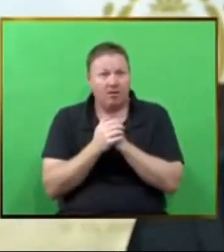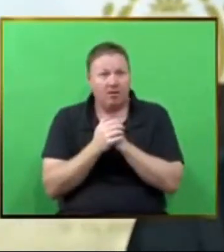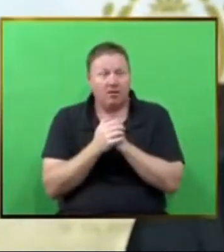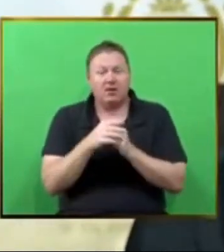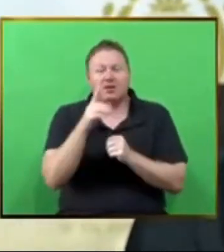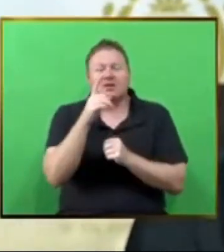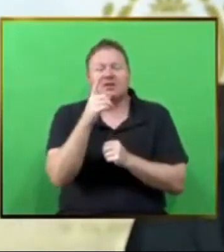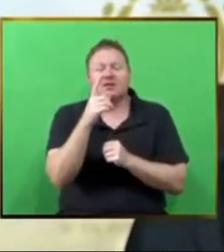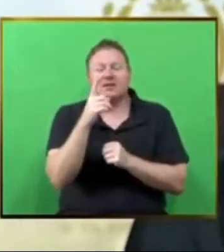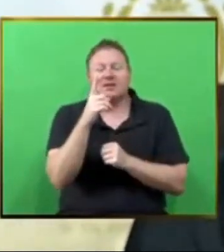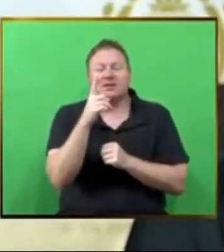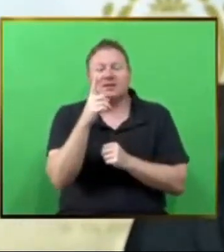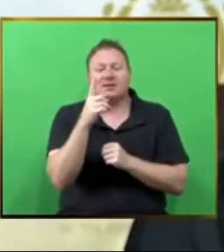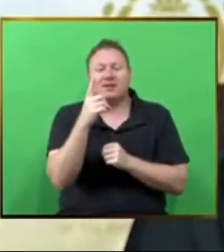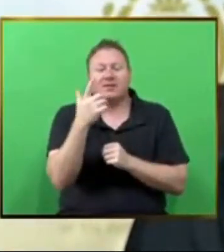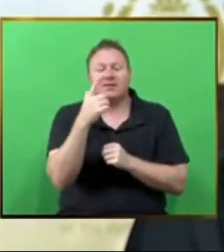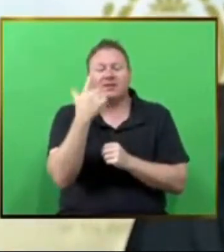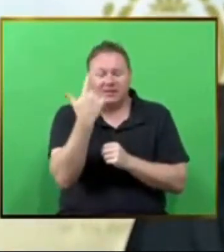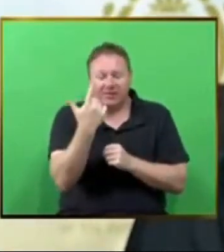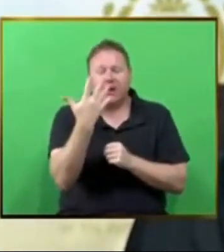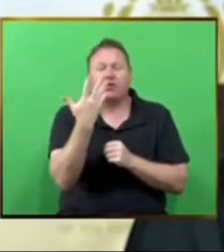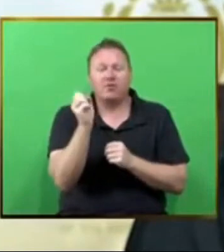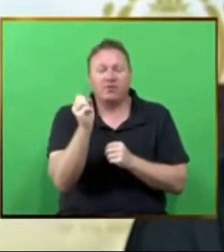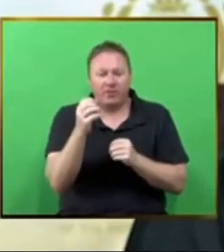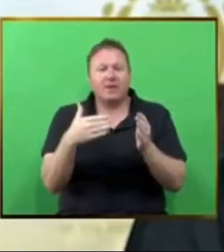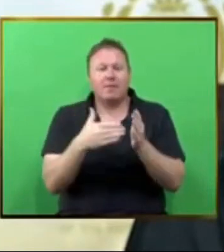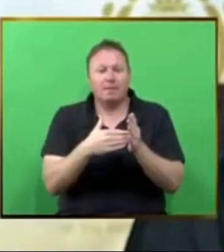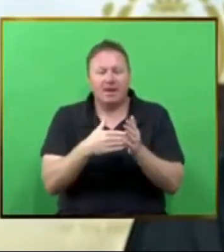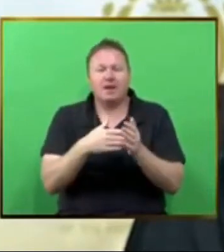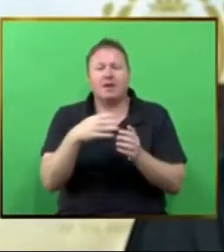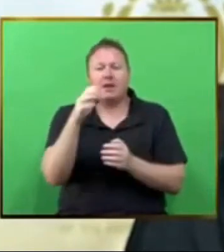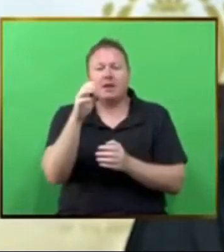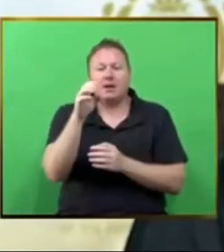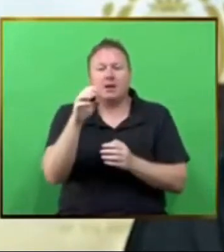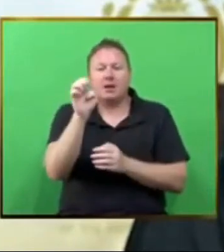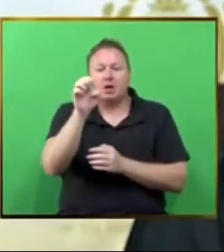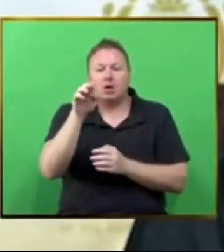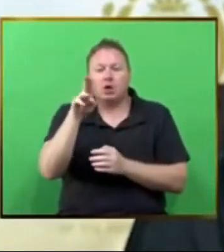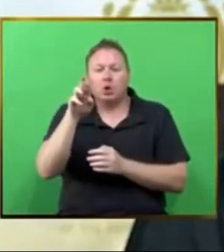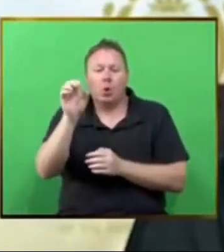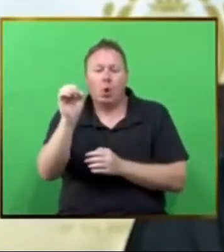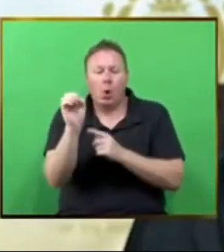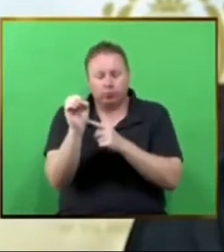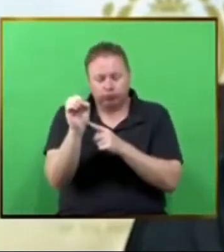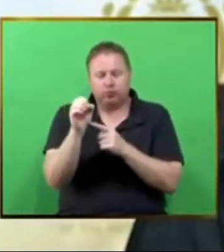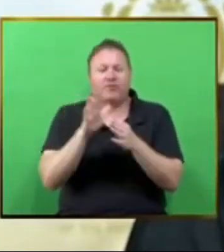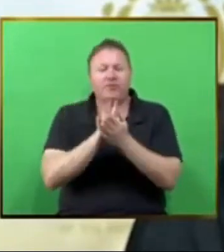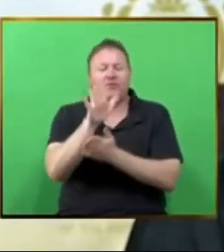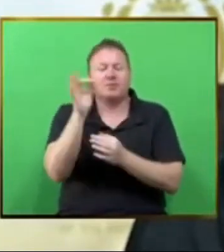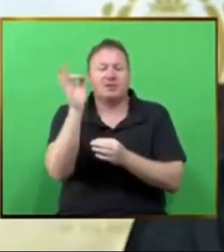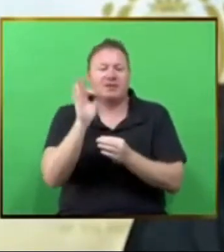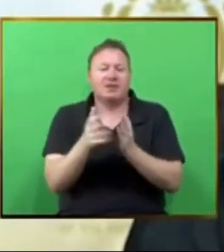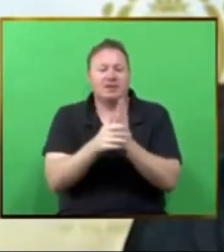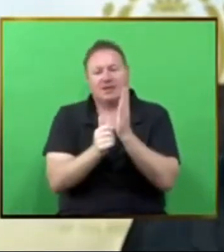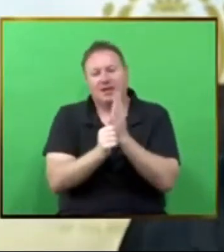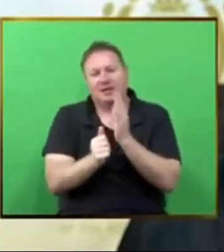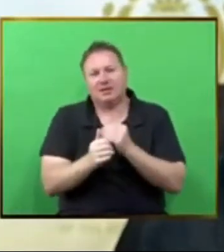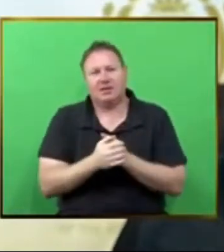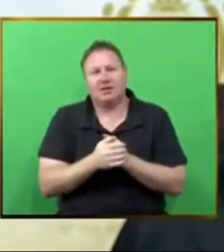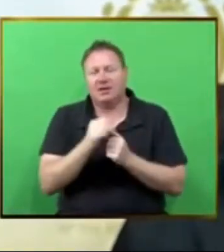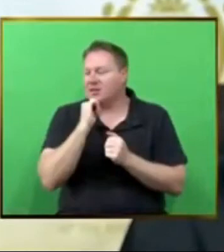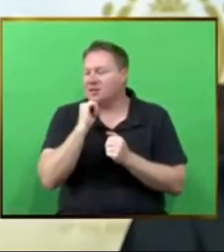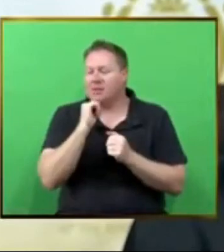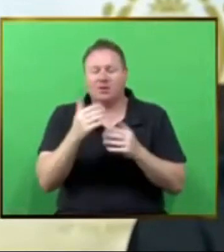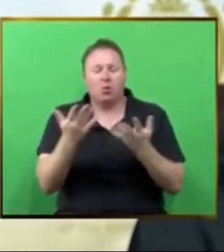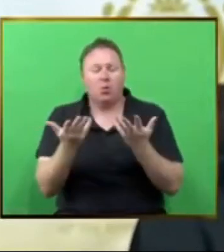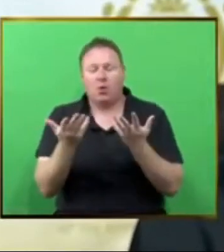euros will be subject to an effective tax rate of at least 15%, regardless of where their profits are